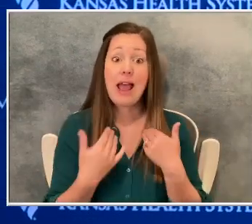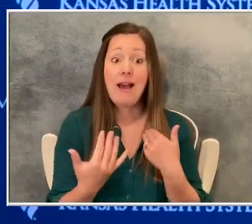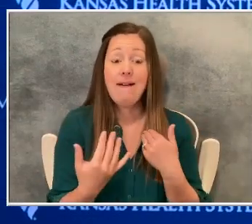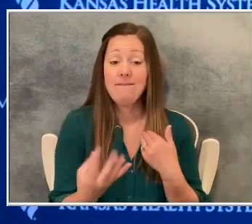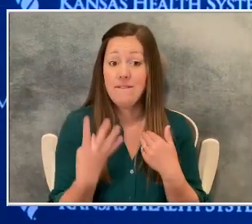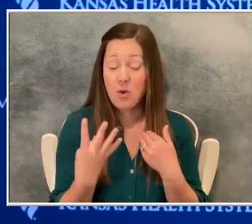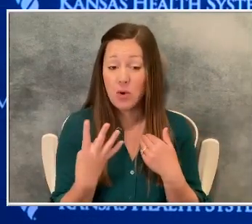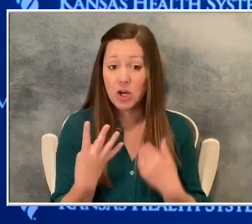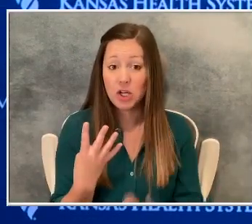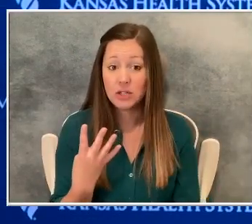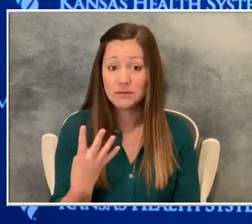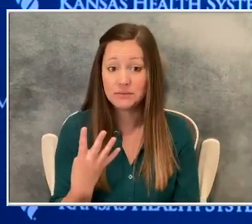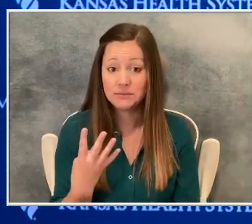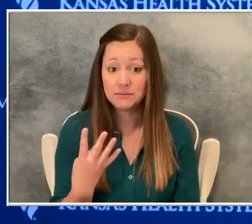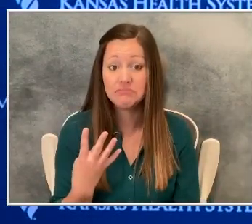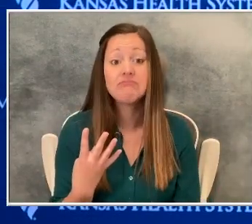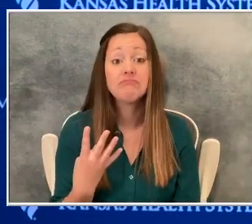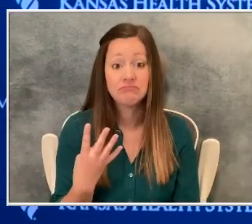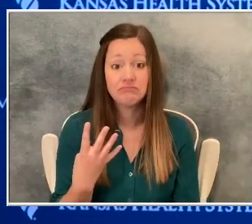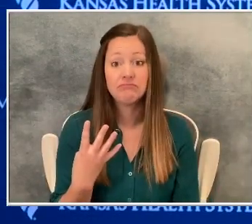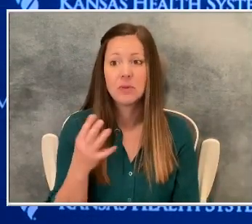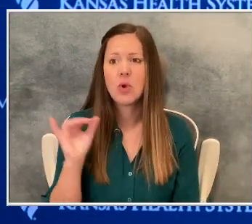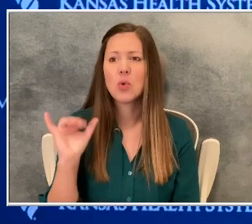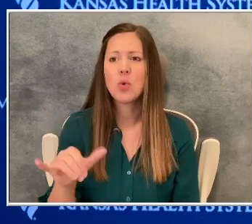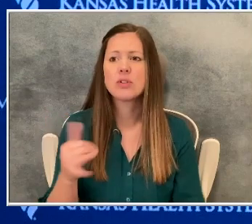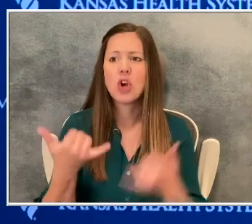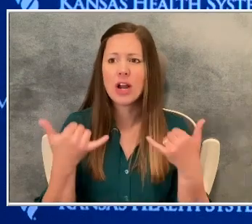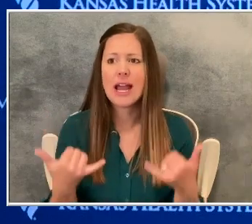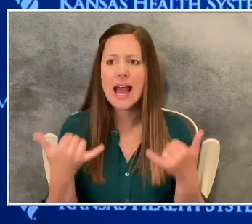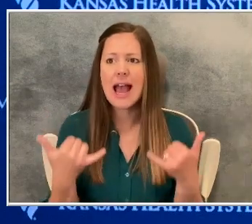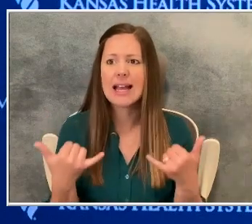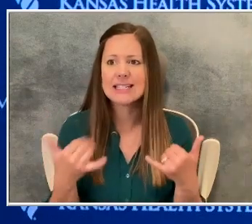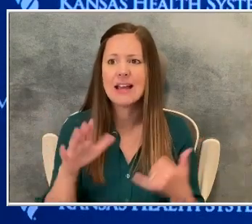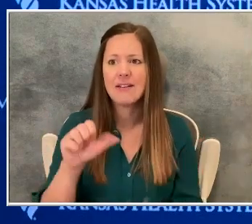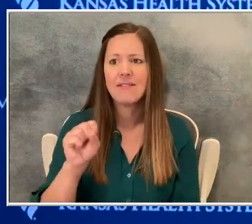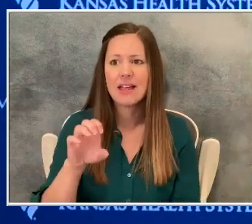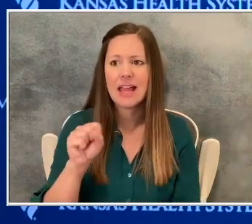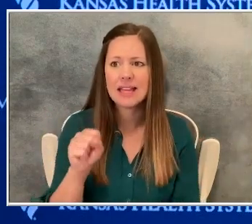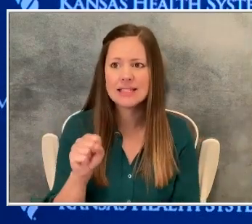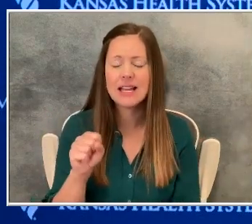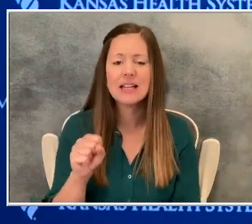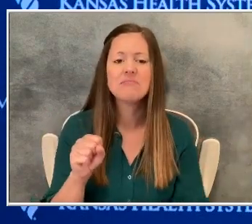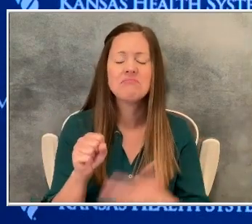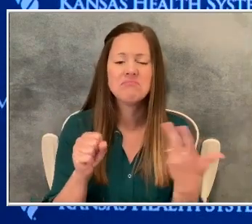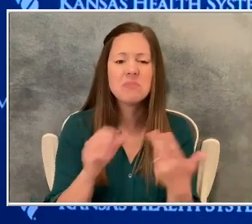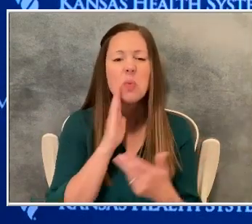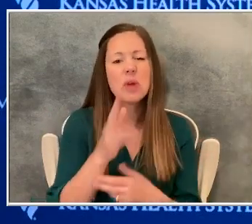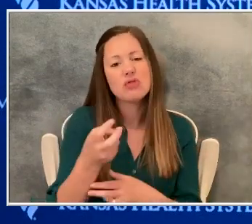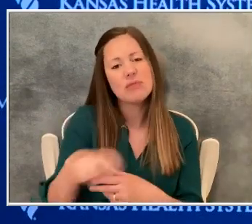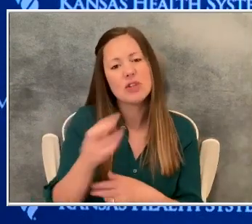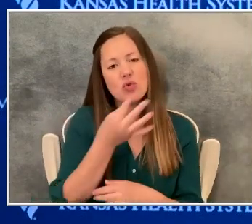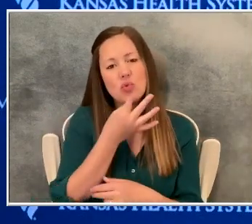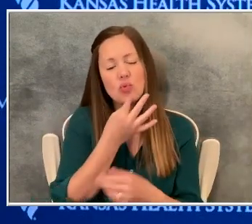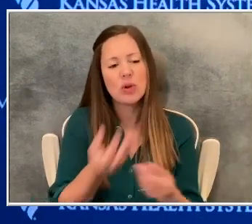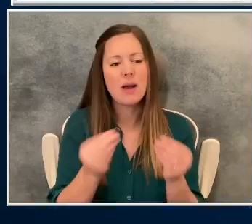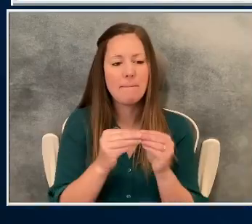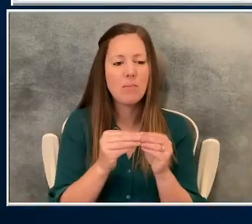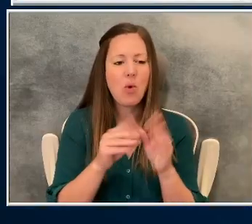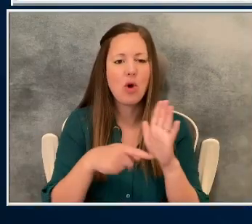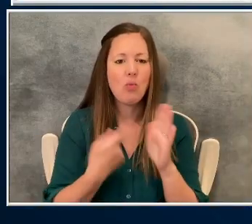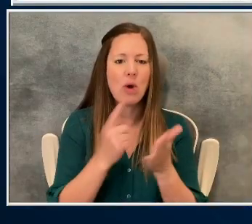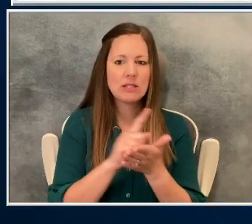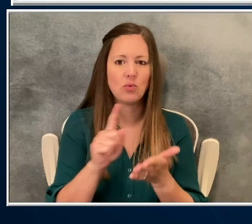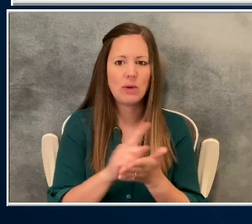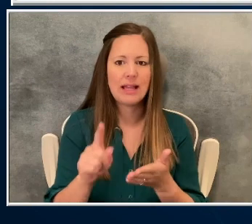and those are active cases, and soon, again, we will probably be transitioning to more of a just once weekly count of the active cases.